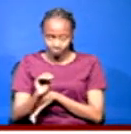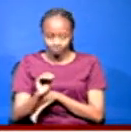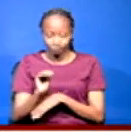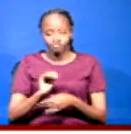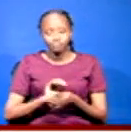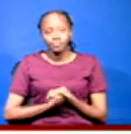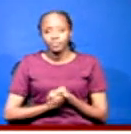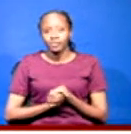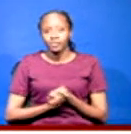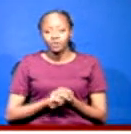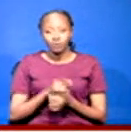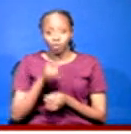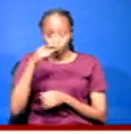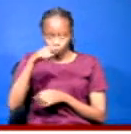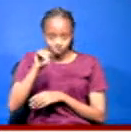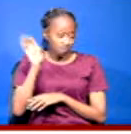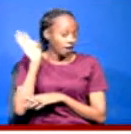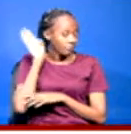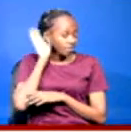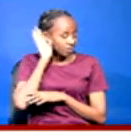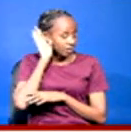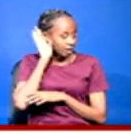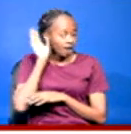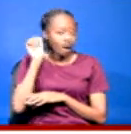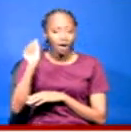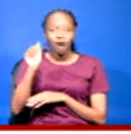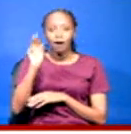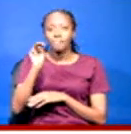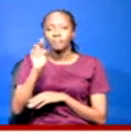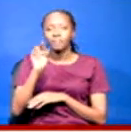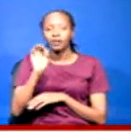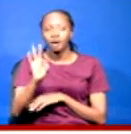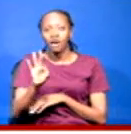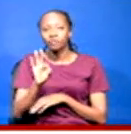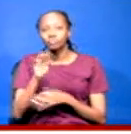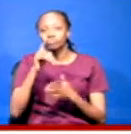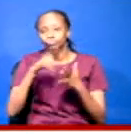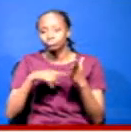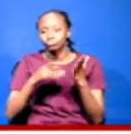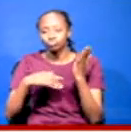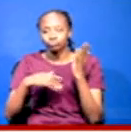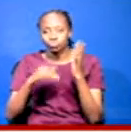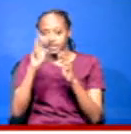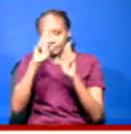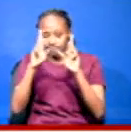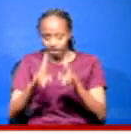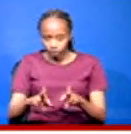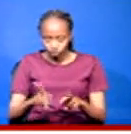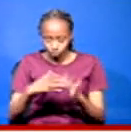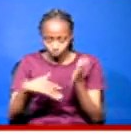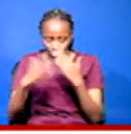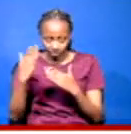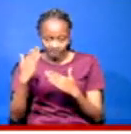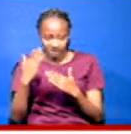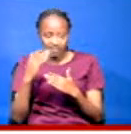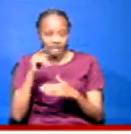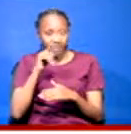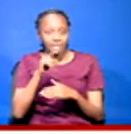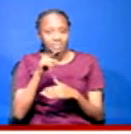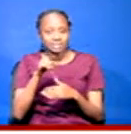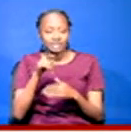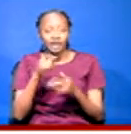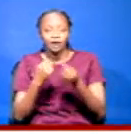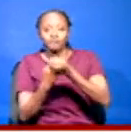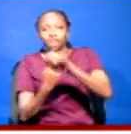As we have heard, ladies and gentlemen, the AMREF International University is founded on experience and